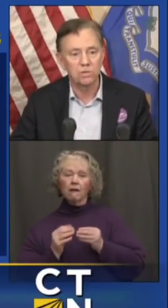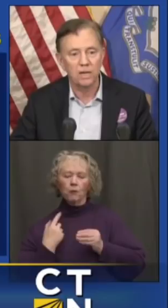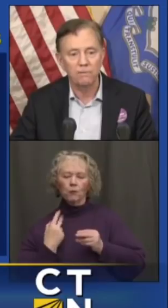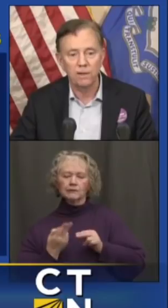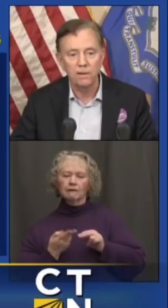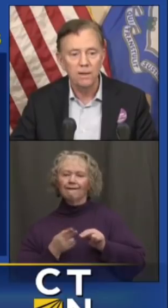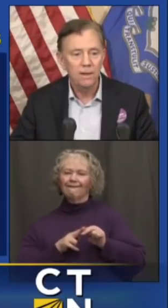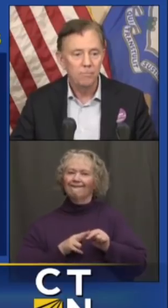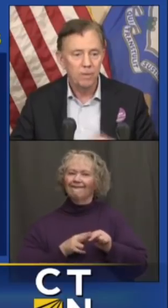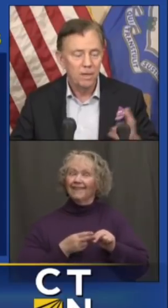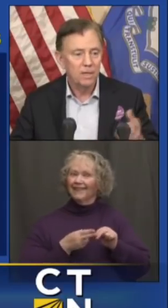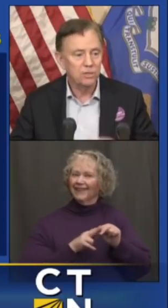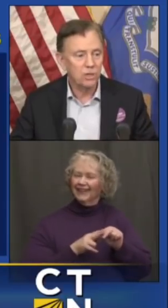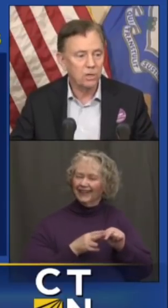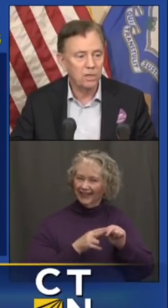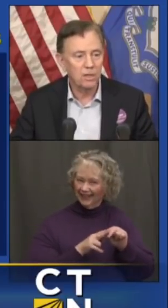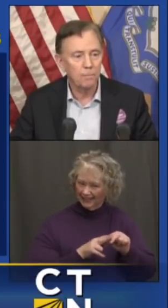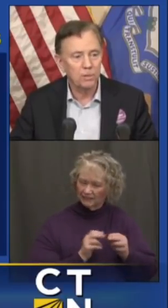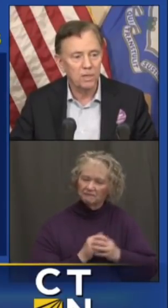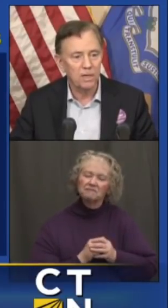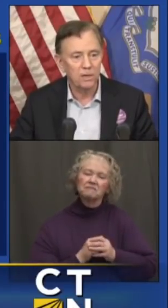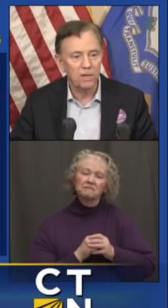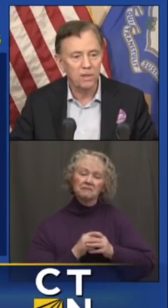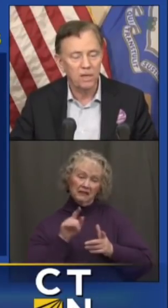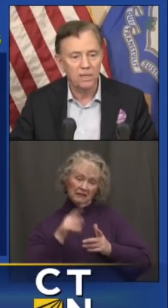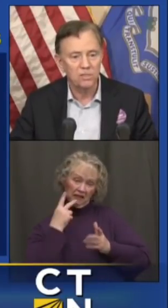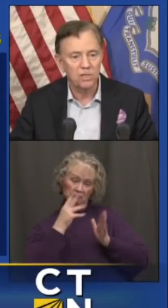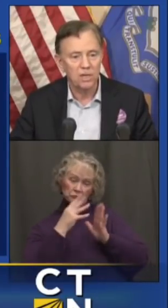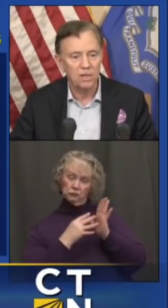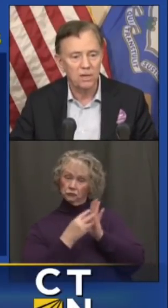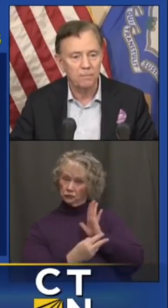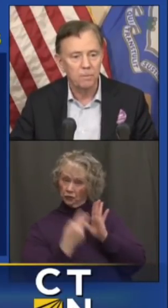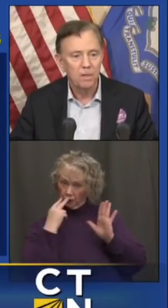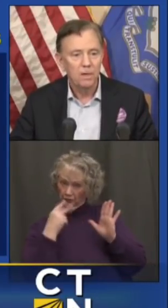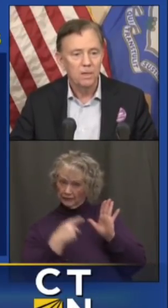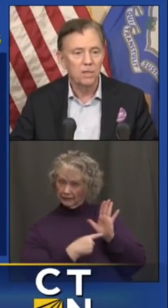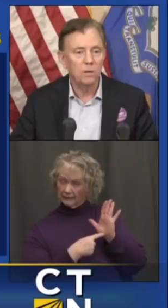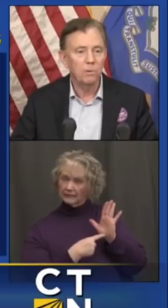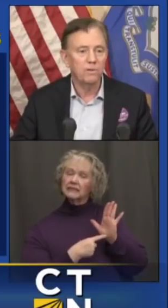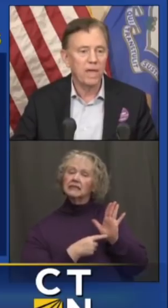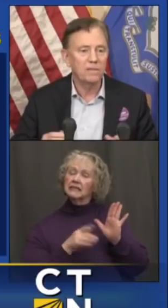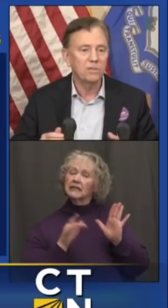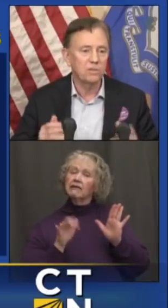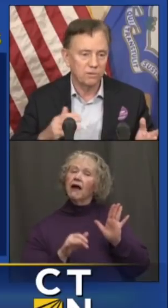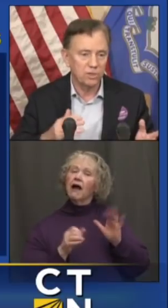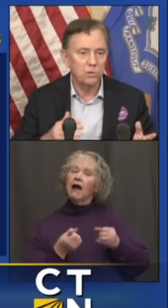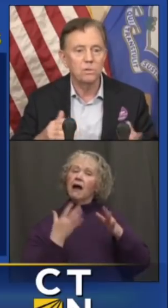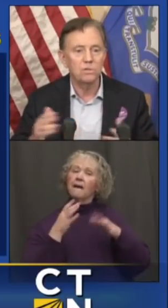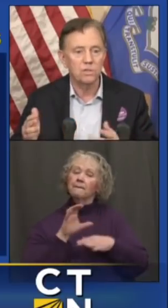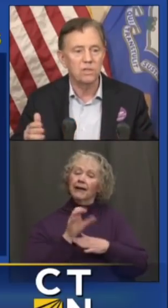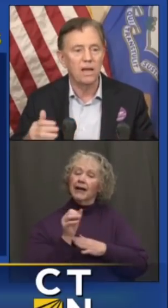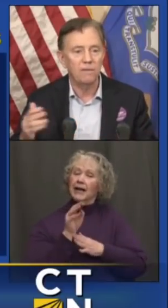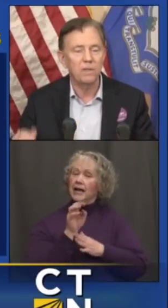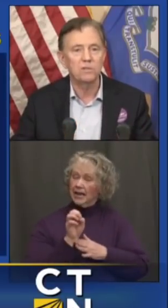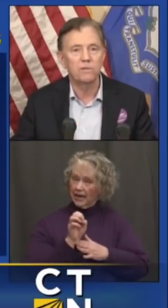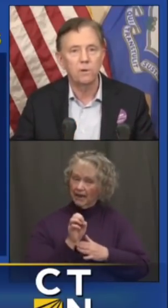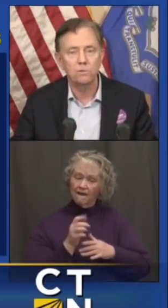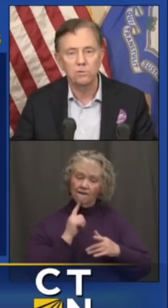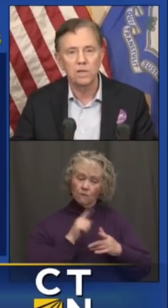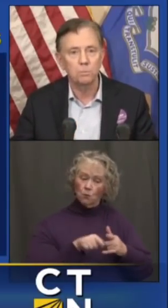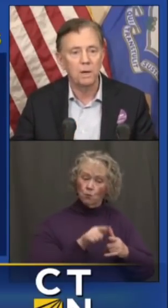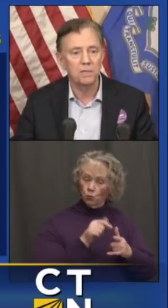That's important for your health, and that gives parents confidence that their kids can go to school safely. And every week, a few more